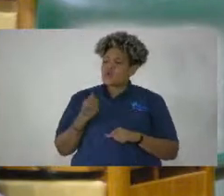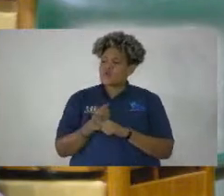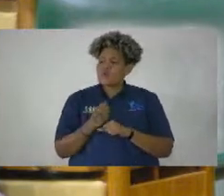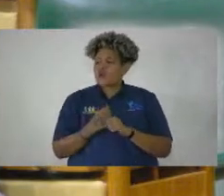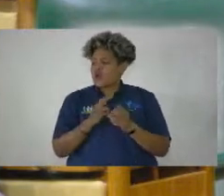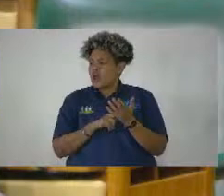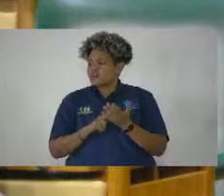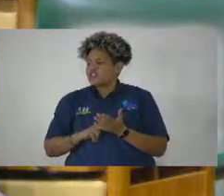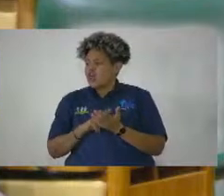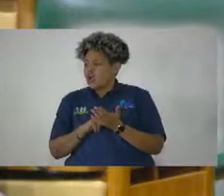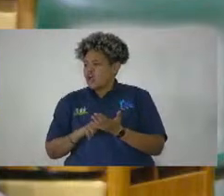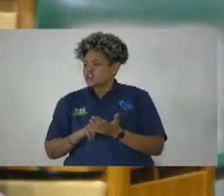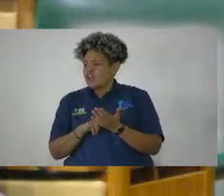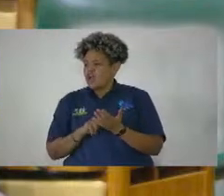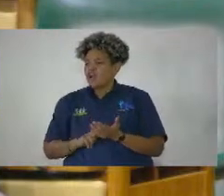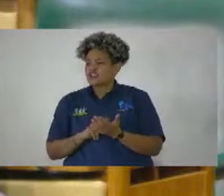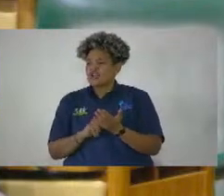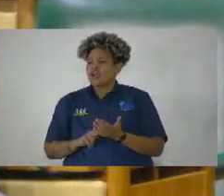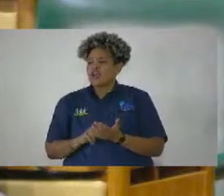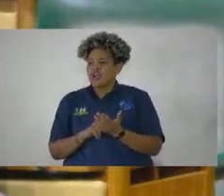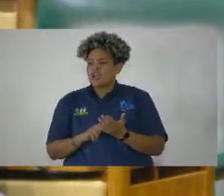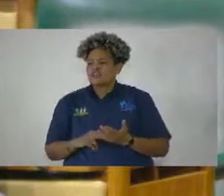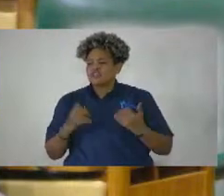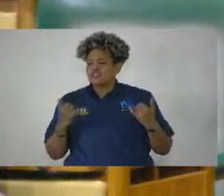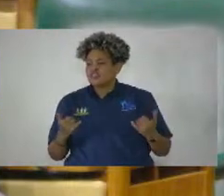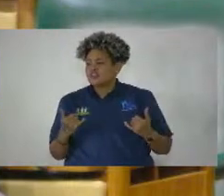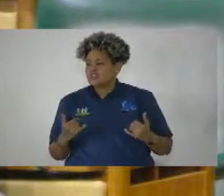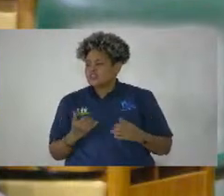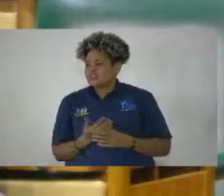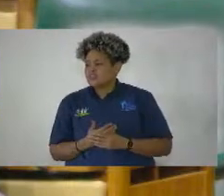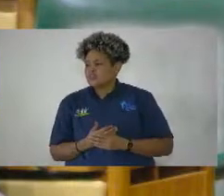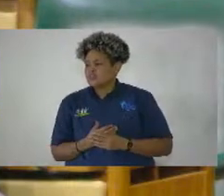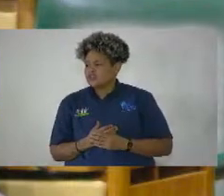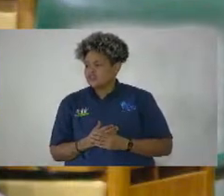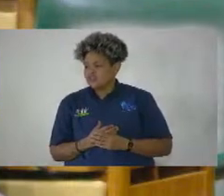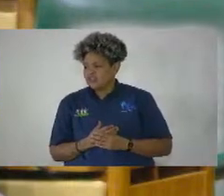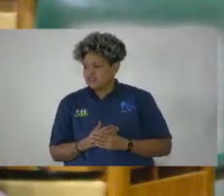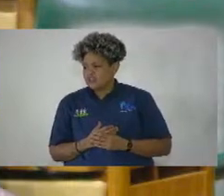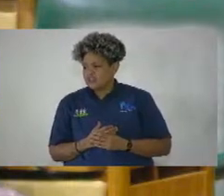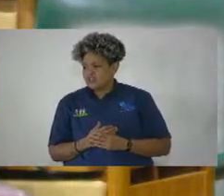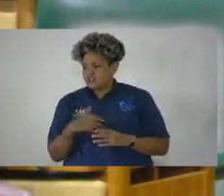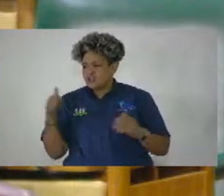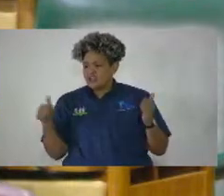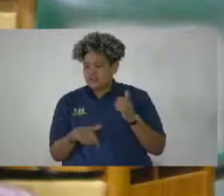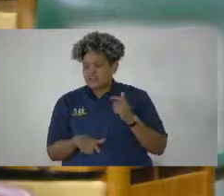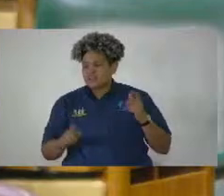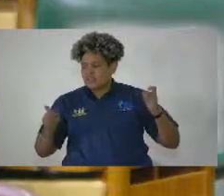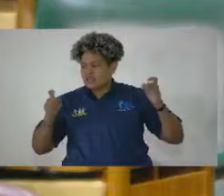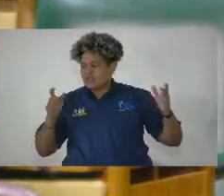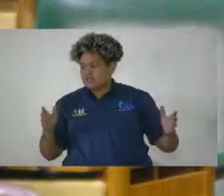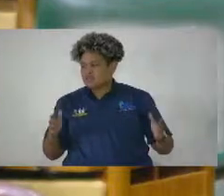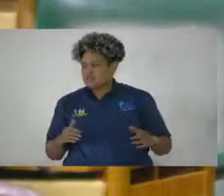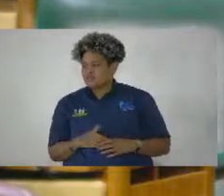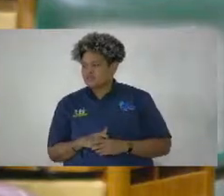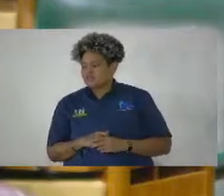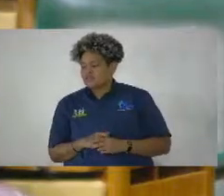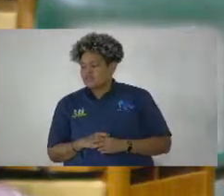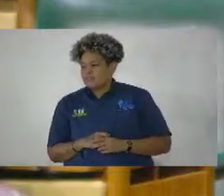contract. Yes. Mr. Speaker, under this administration,